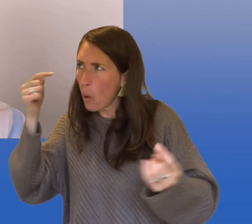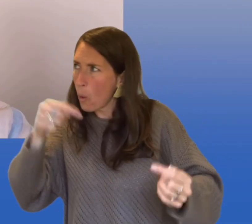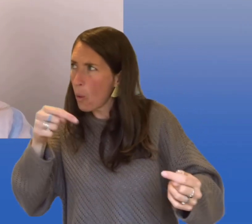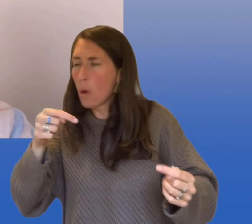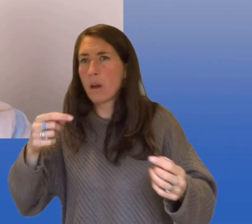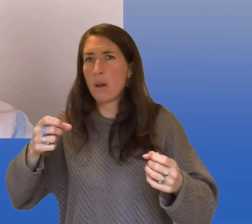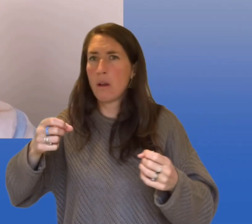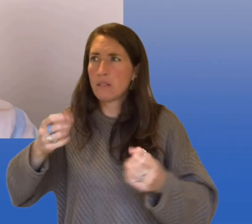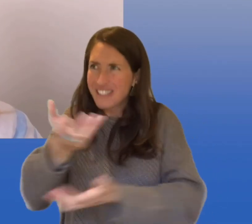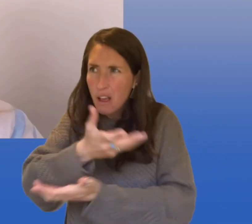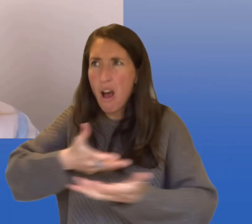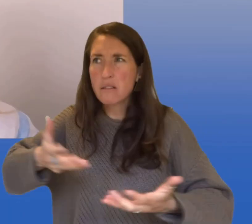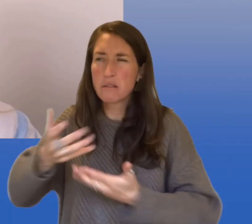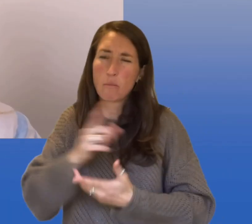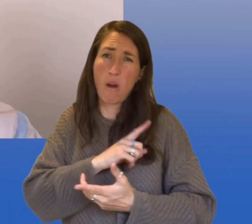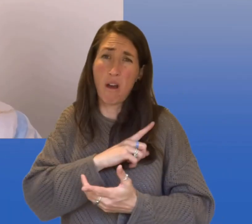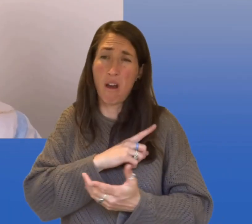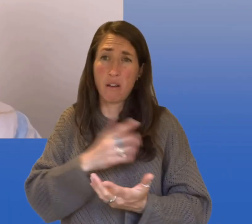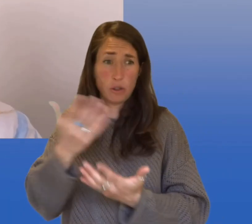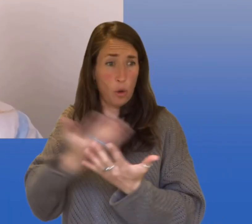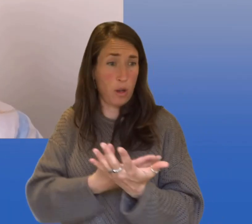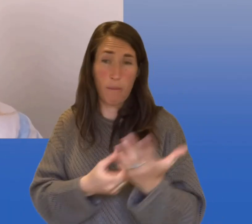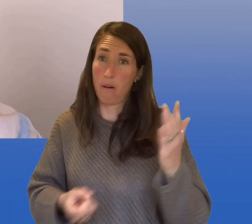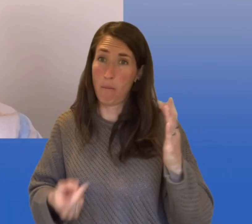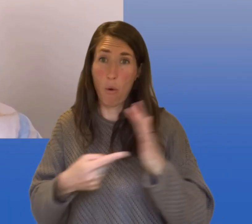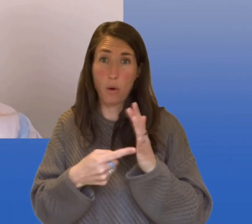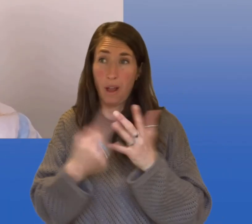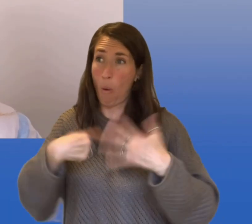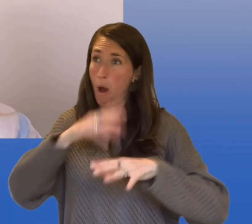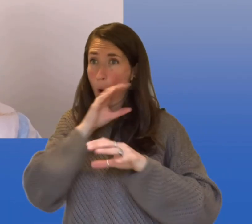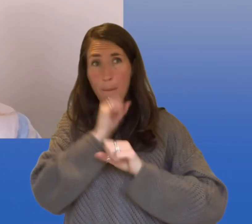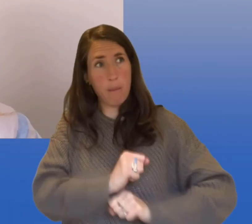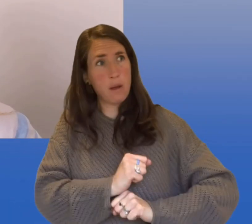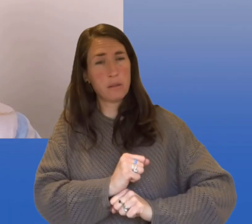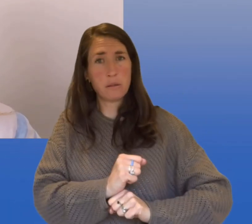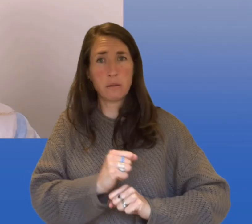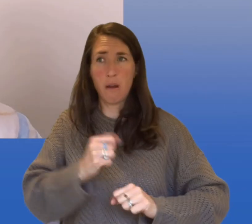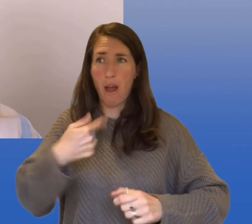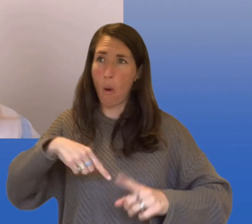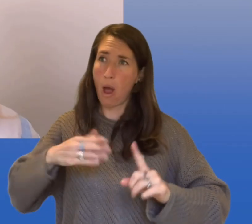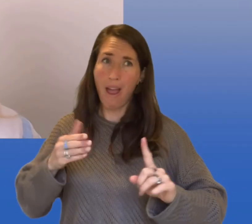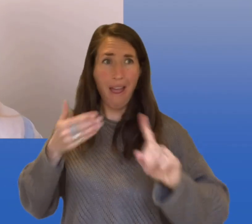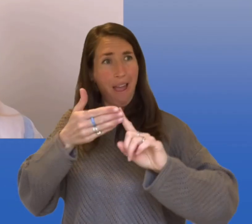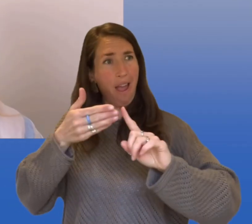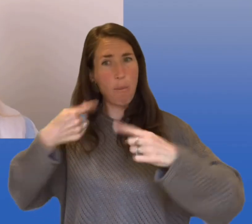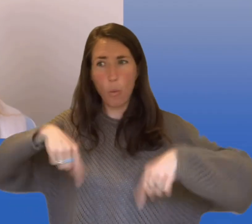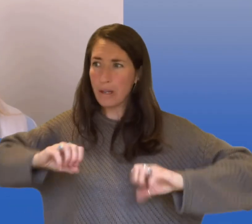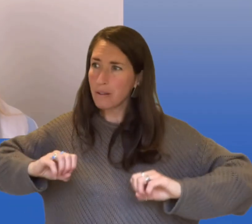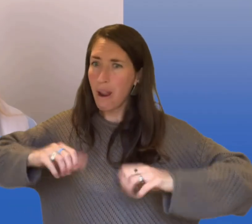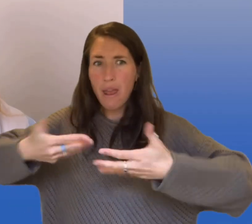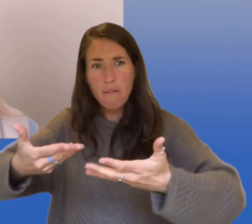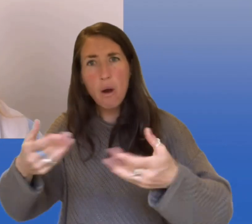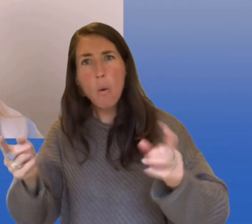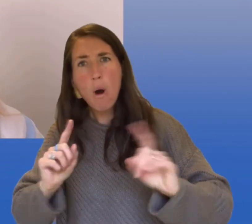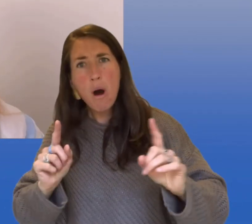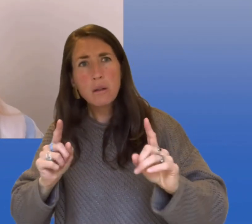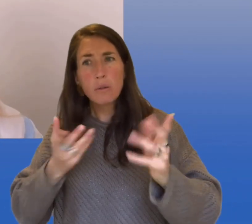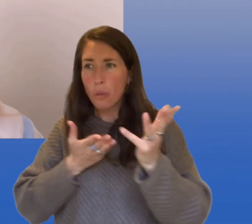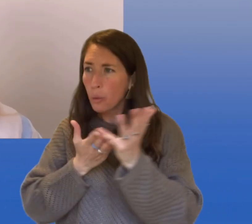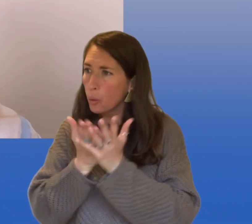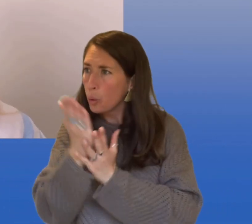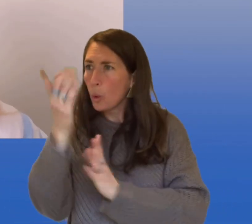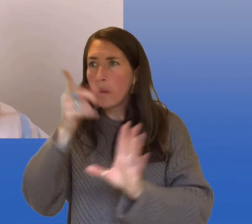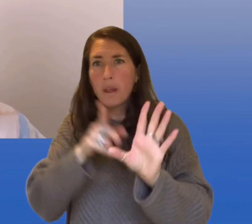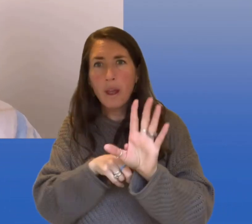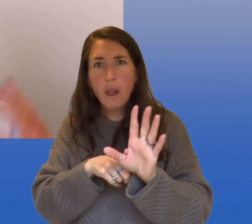board because it is a significant document. It is our commitment to what we want to deliver. It influences what we then look at